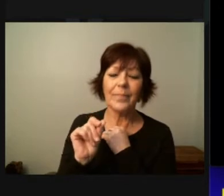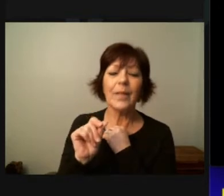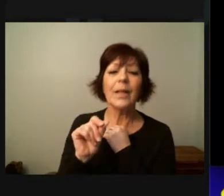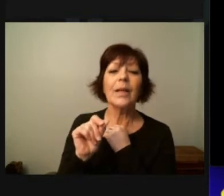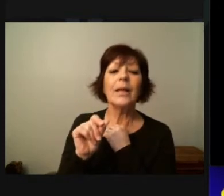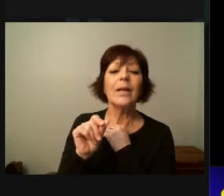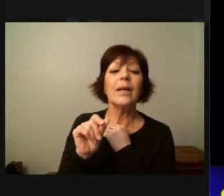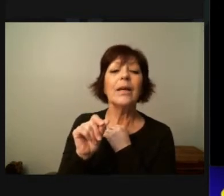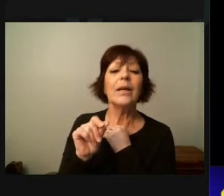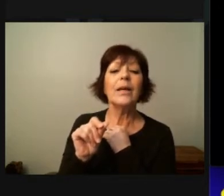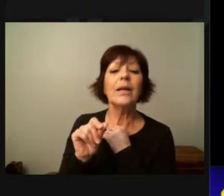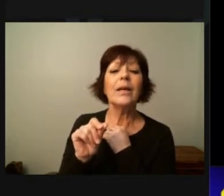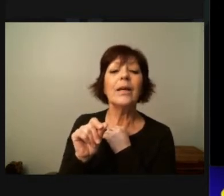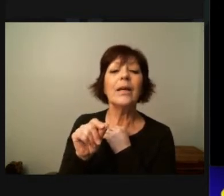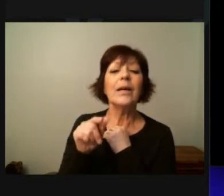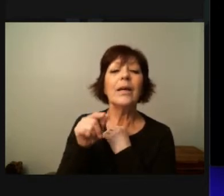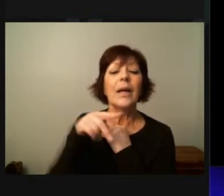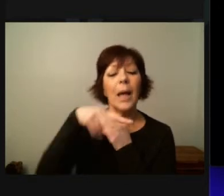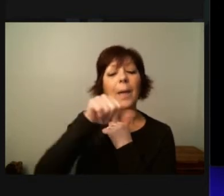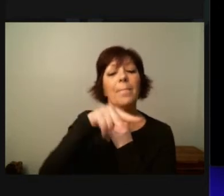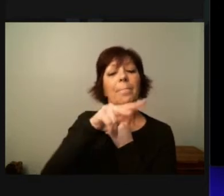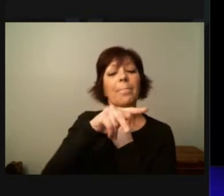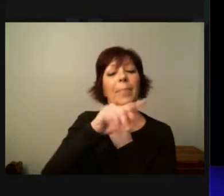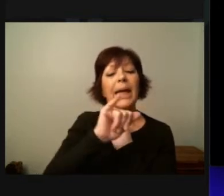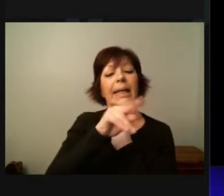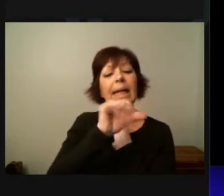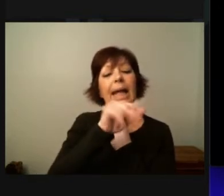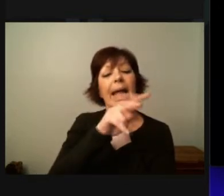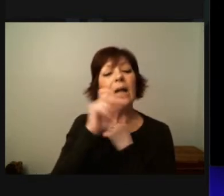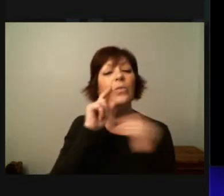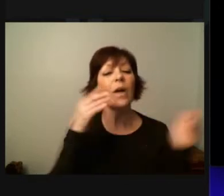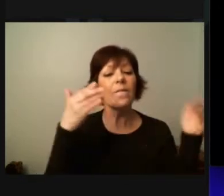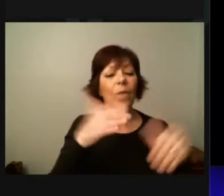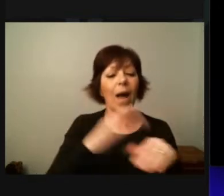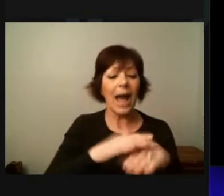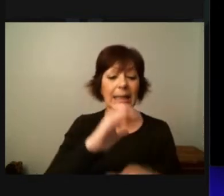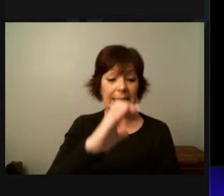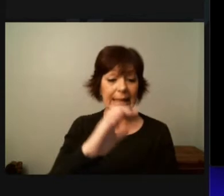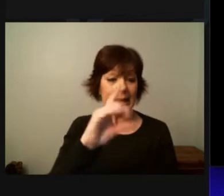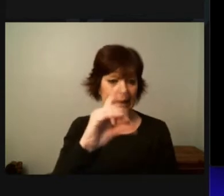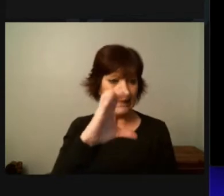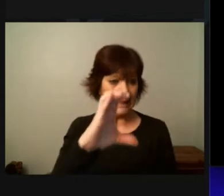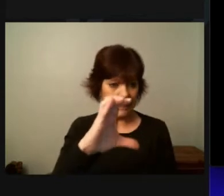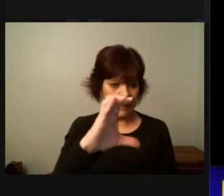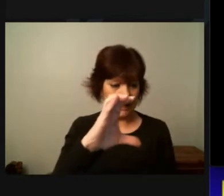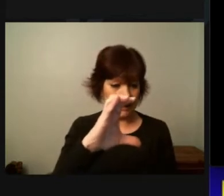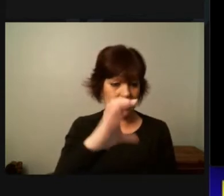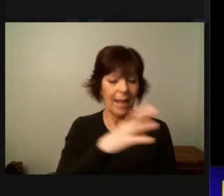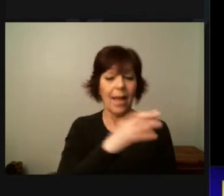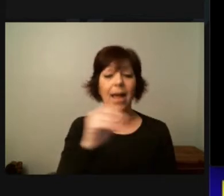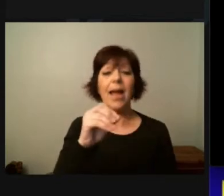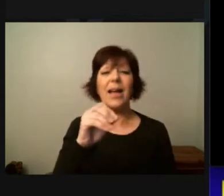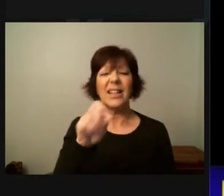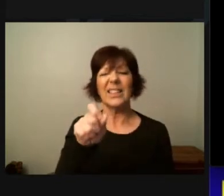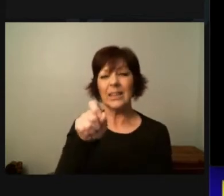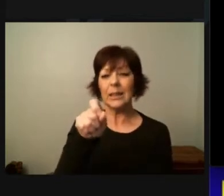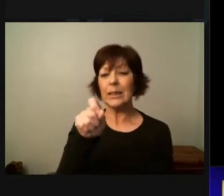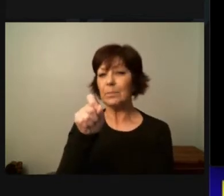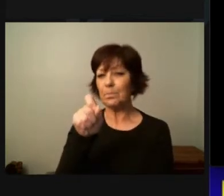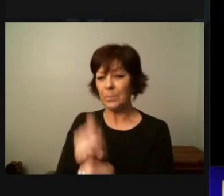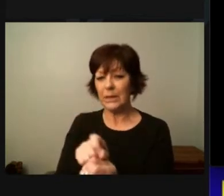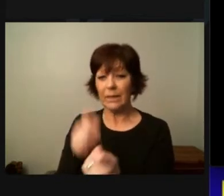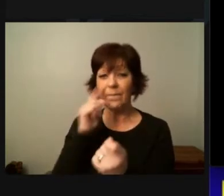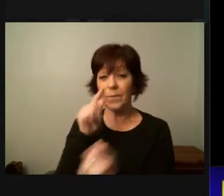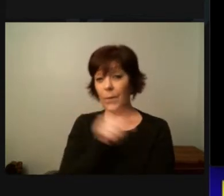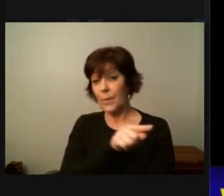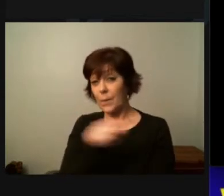Ann was focusing on the CDC website, and specifically for everybody